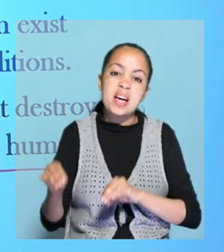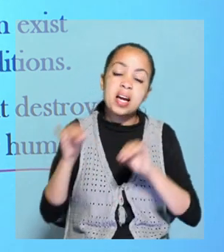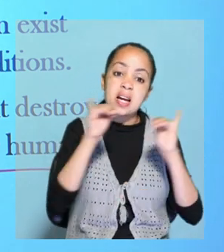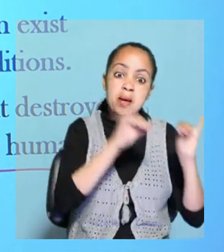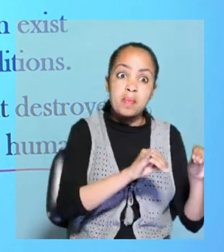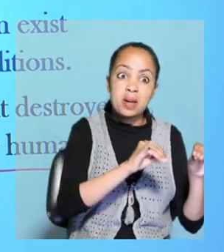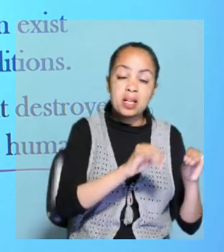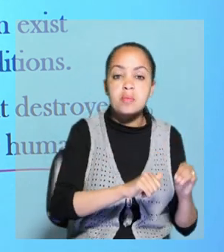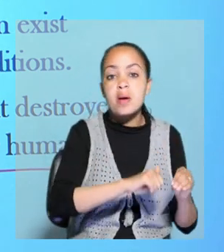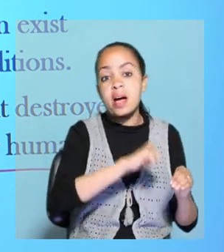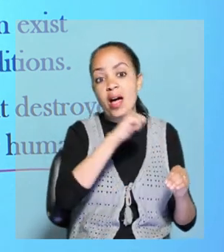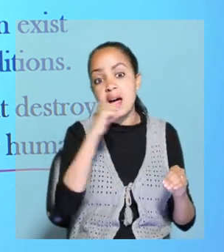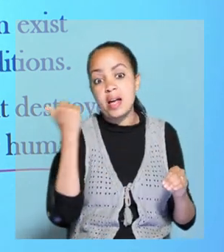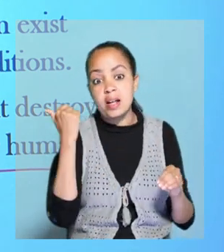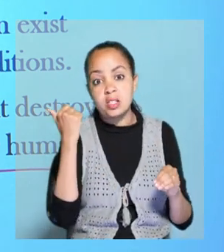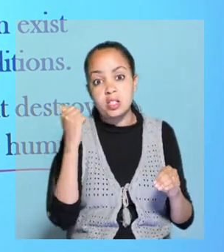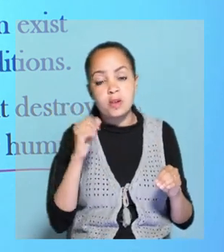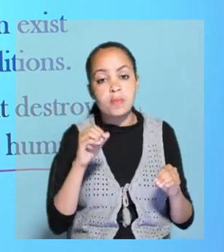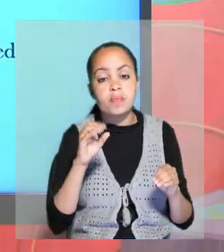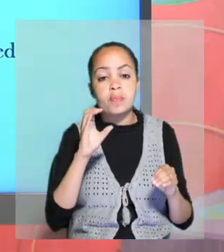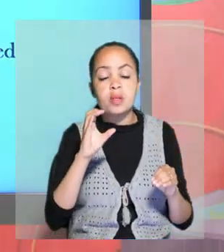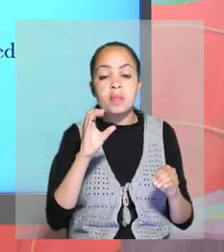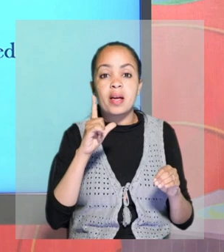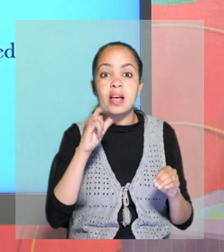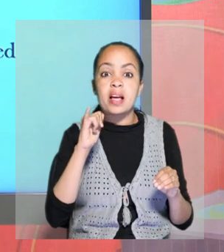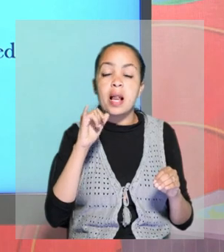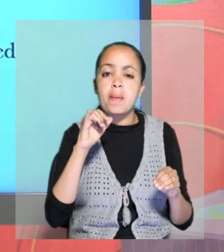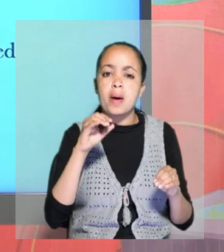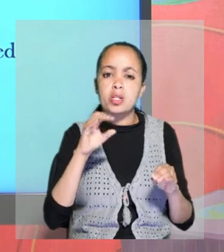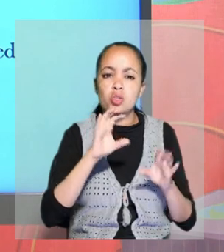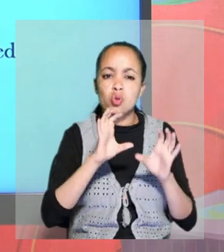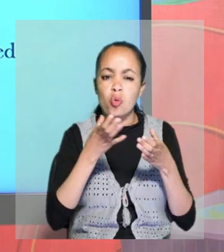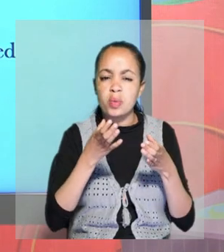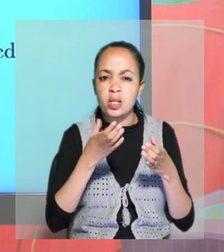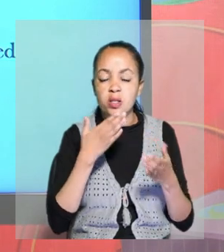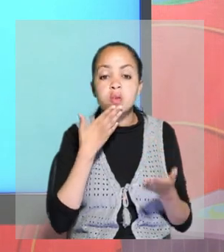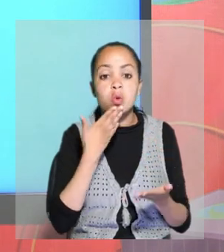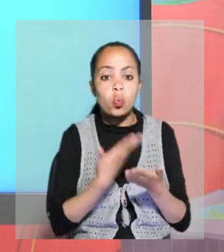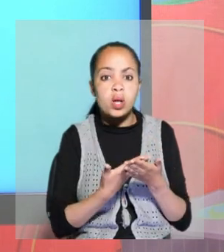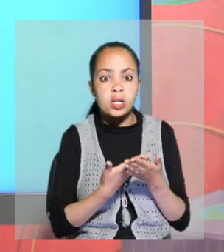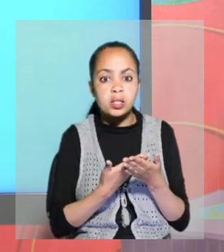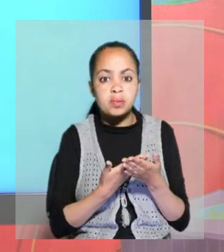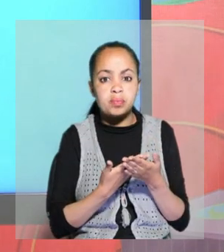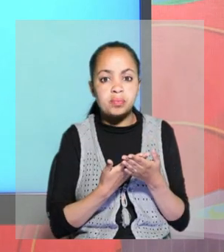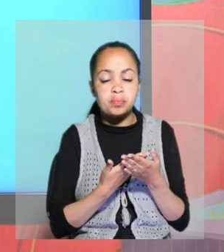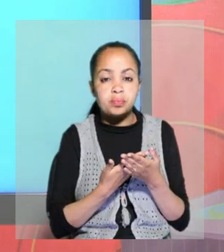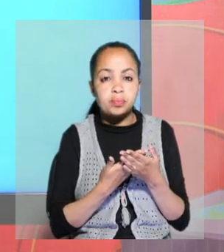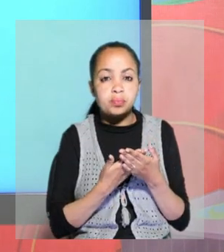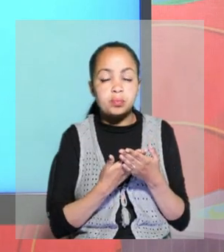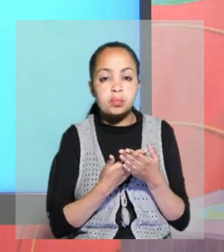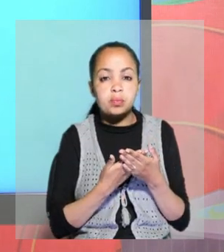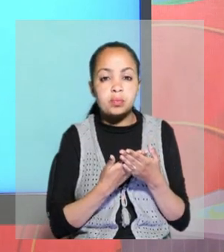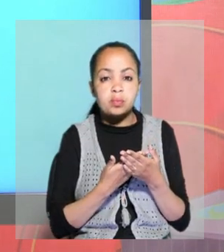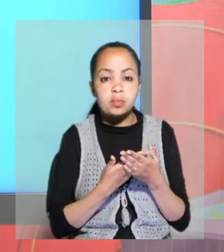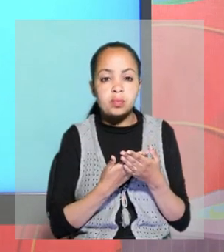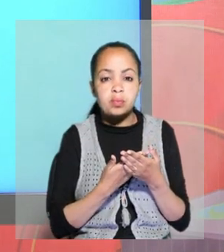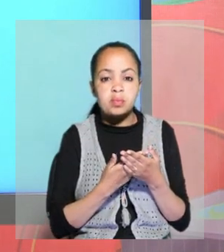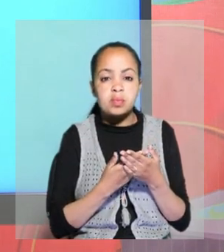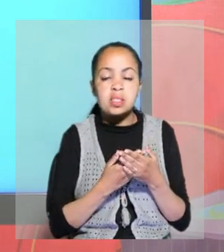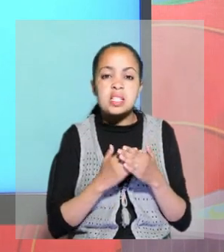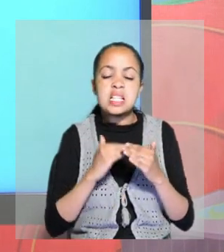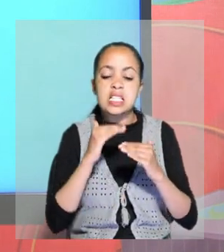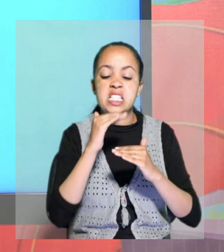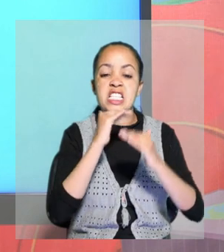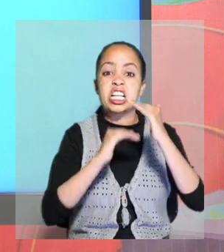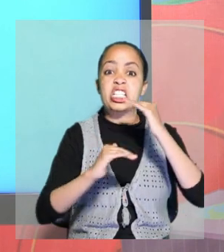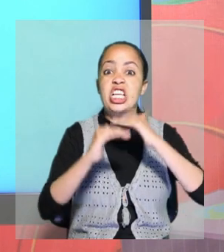another is for formation of climax community. Well then, so here, succession may